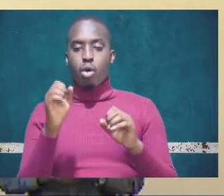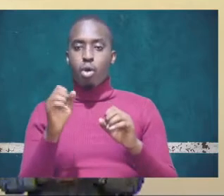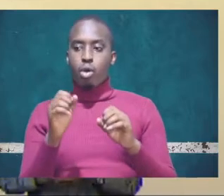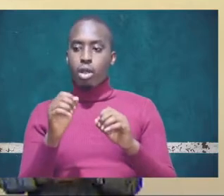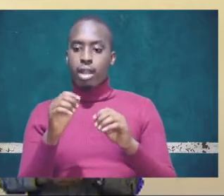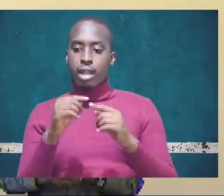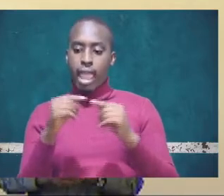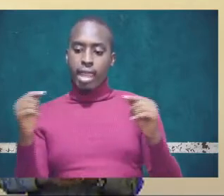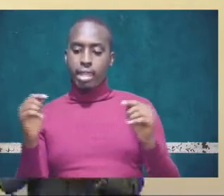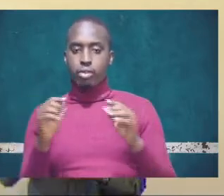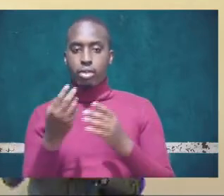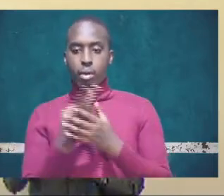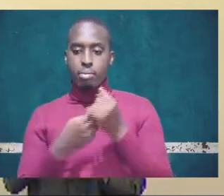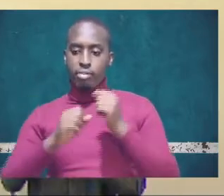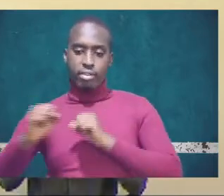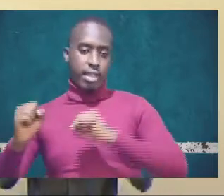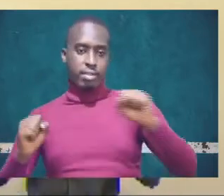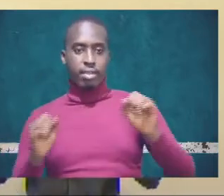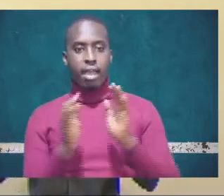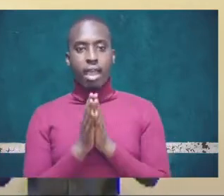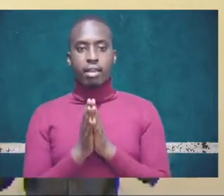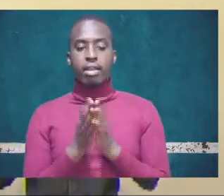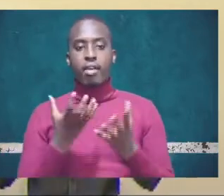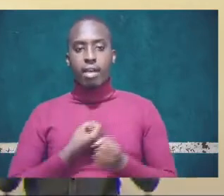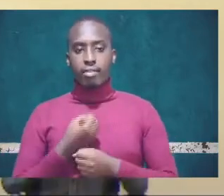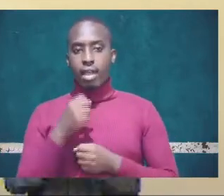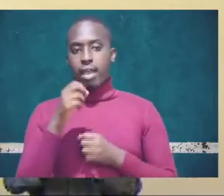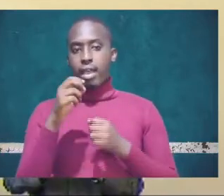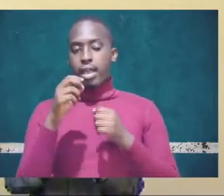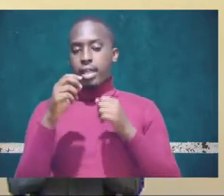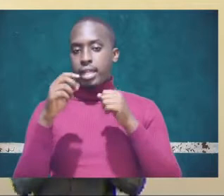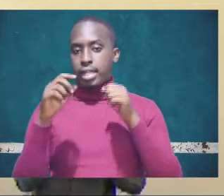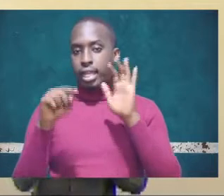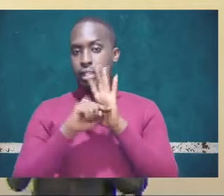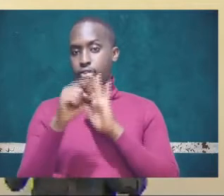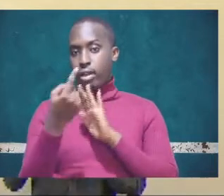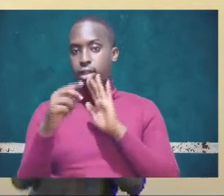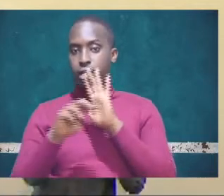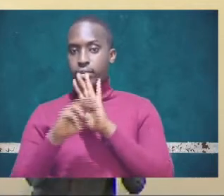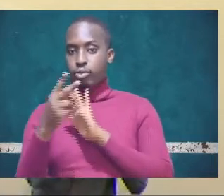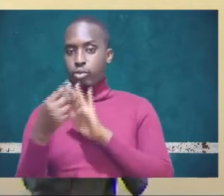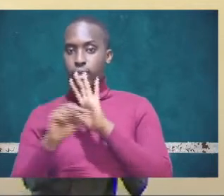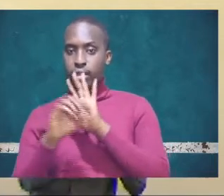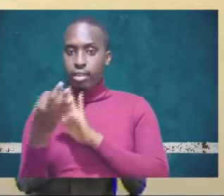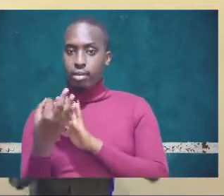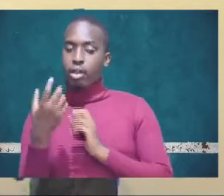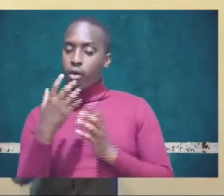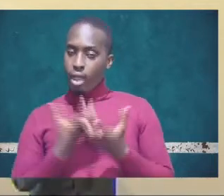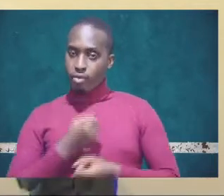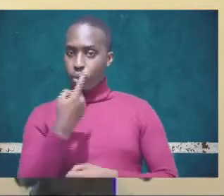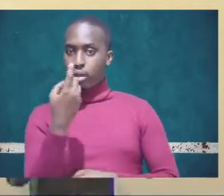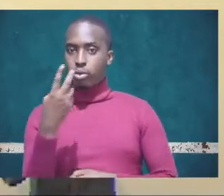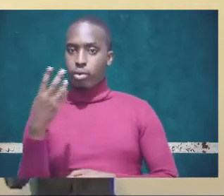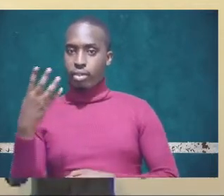both sides. Here we have -1, -2, -3. We have 1, we have 2, we have 3, we have